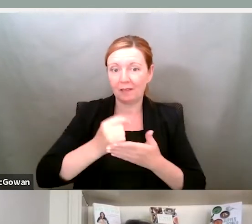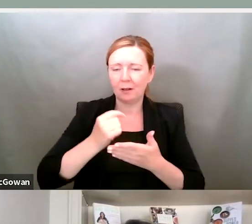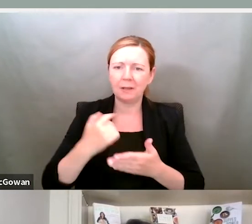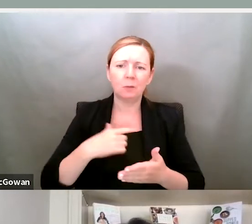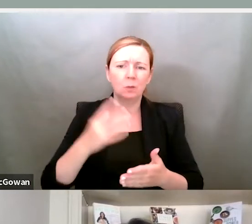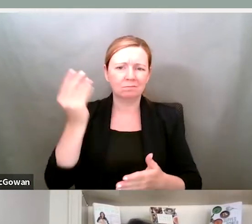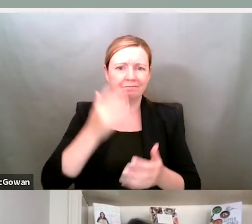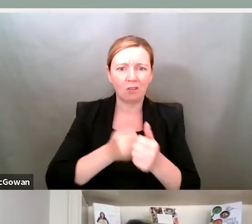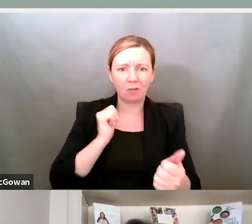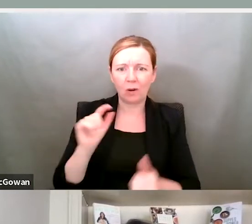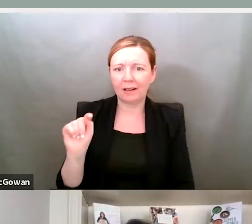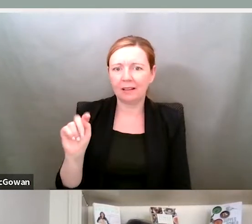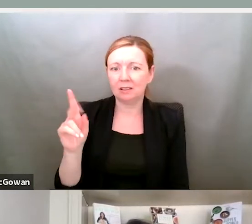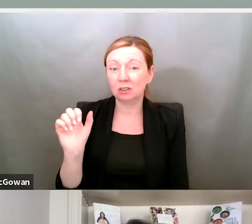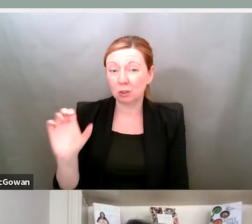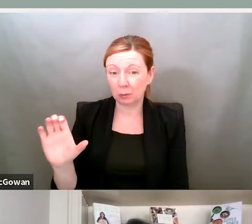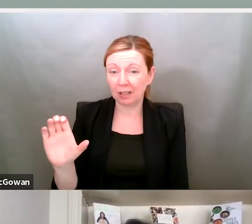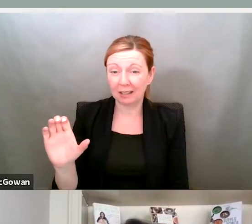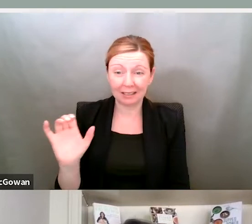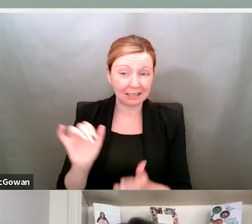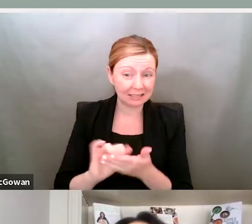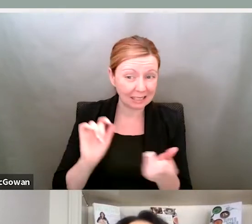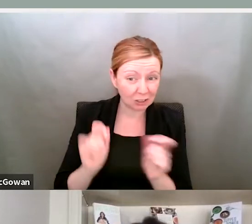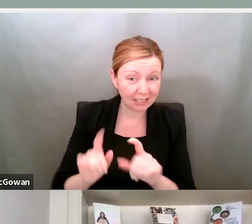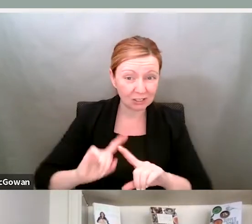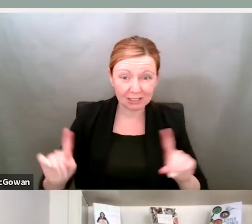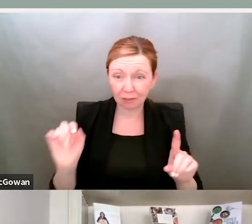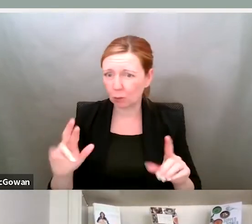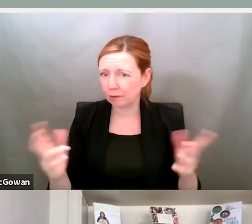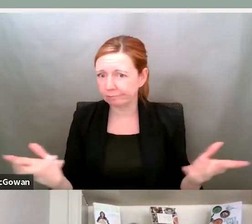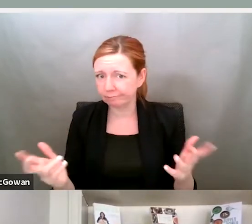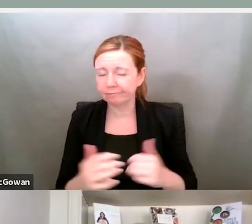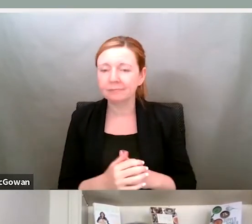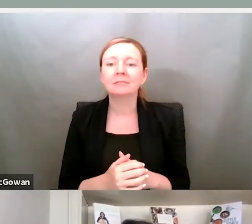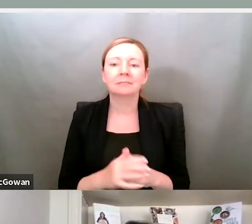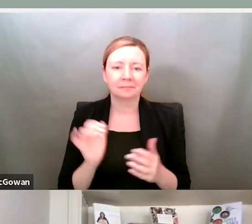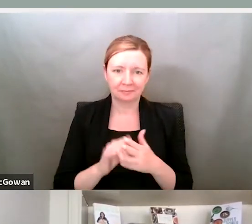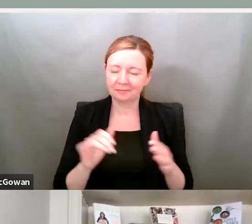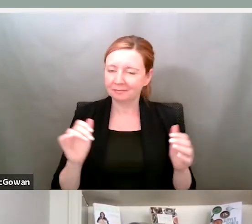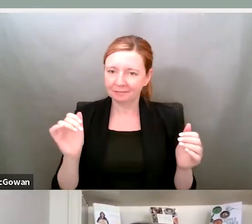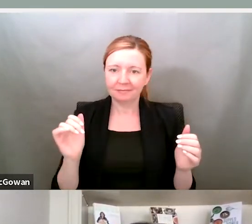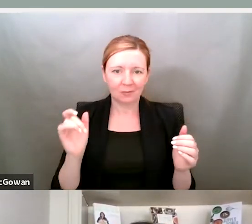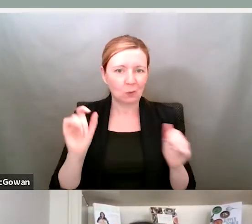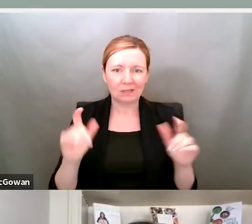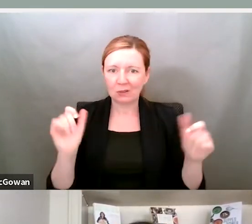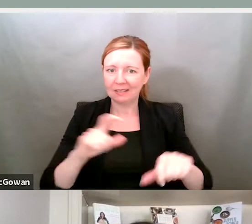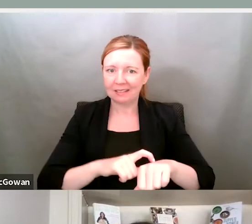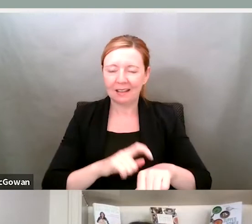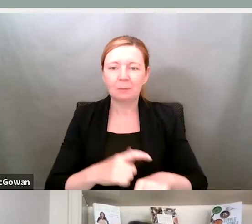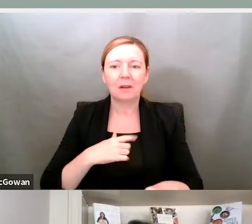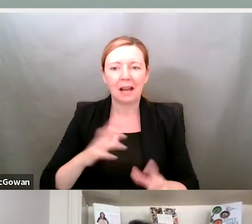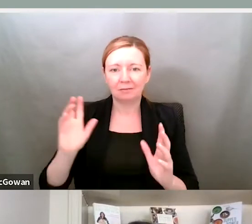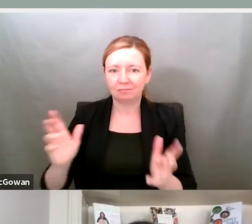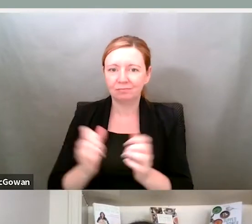has changed, or is there another spice we can use in place? So I have, that's a common question. And I have spoken